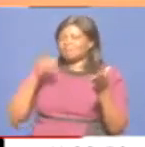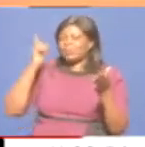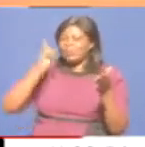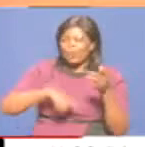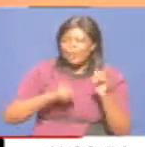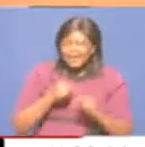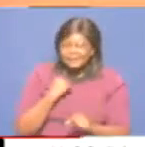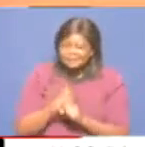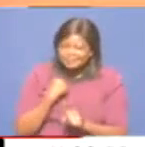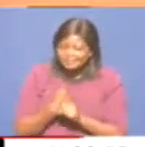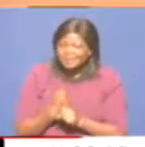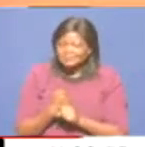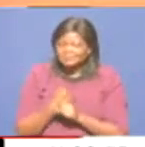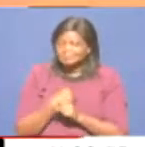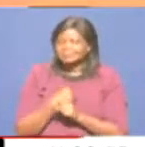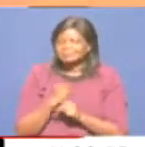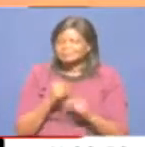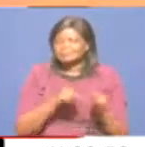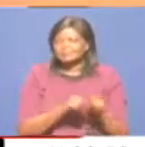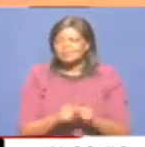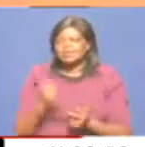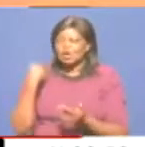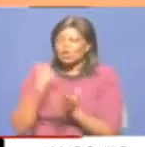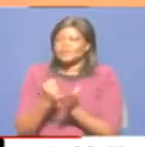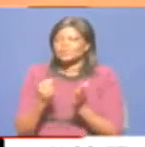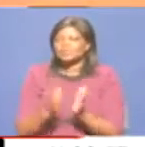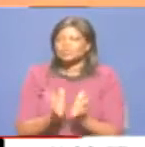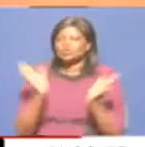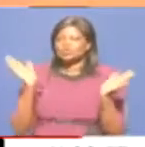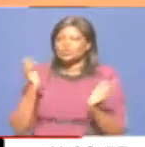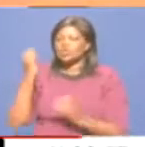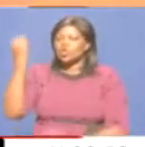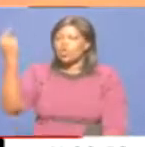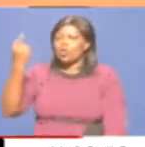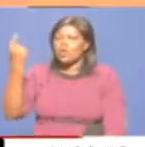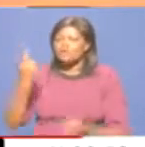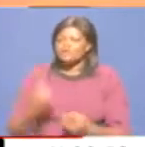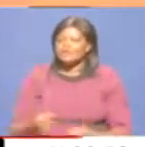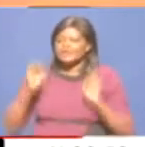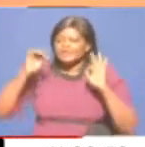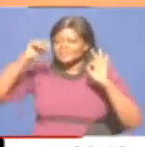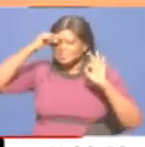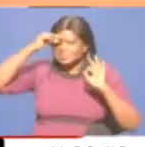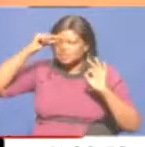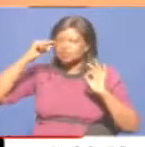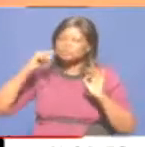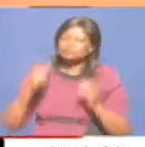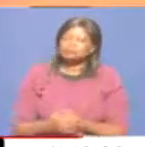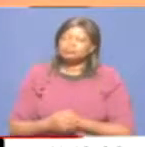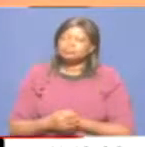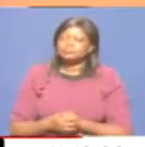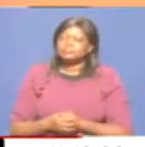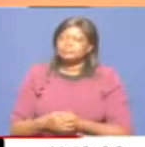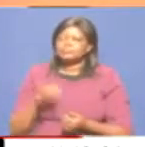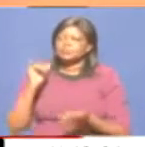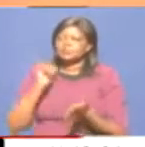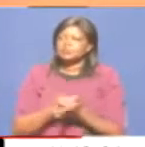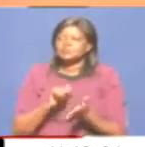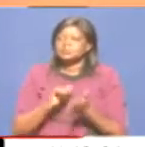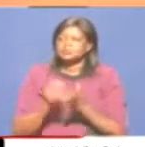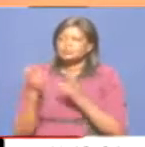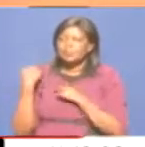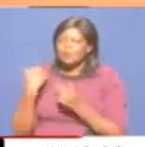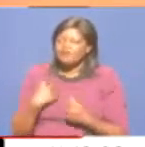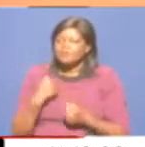as per the Auditor General, yes. who is the only officer of government, constitutional officer, that is mandated to